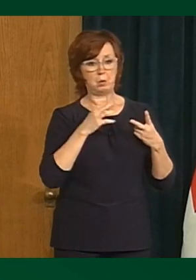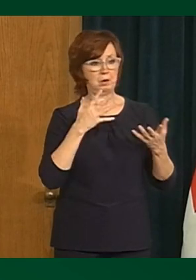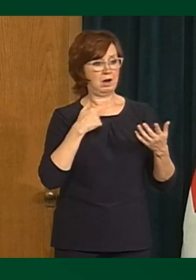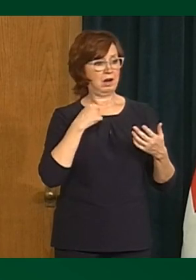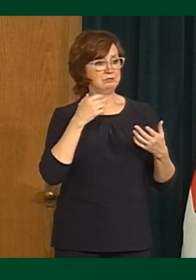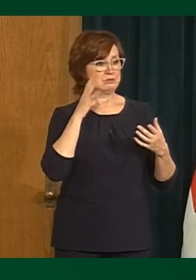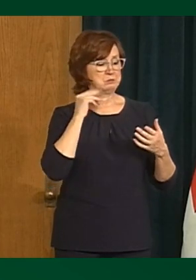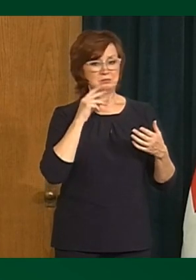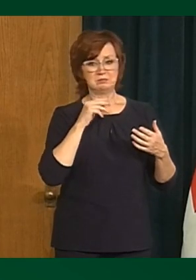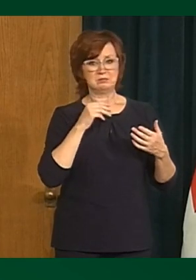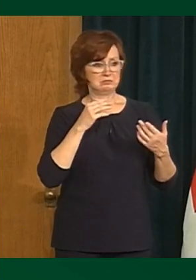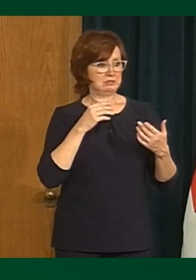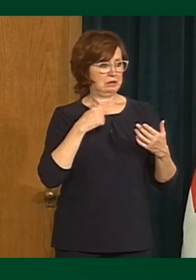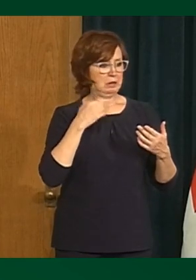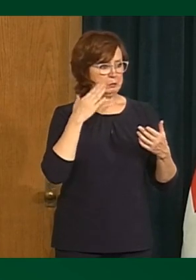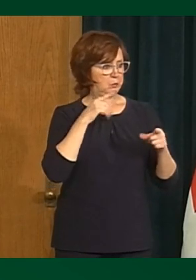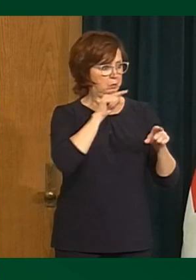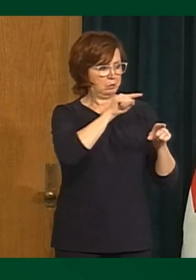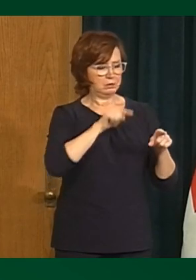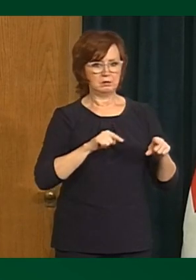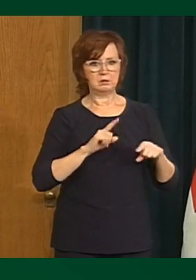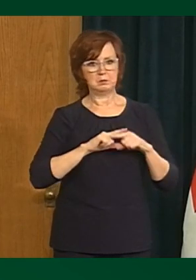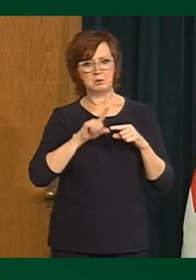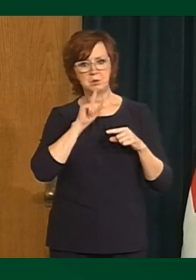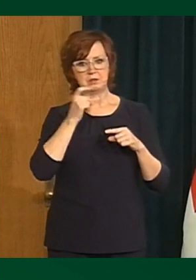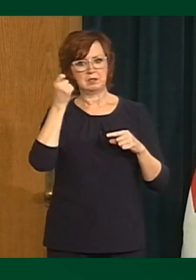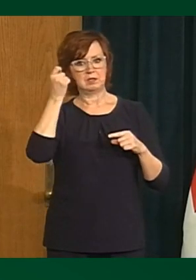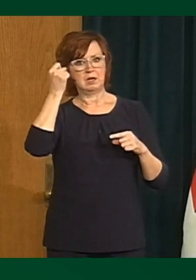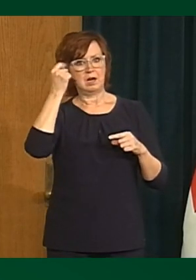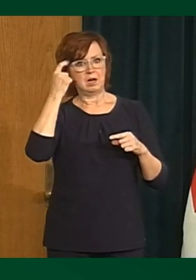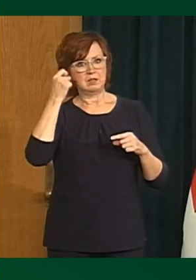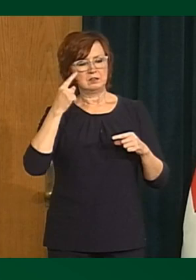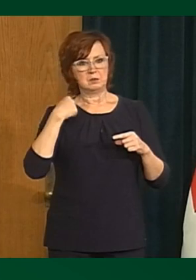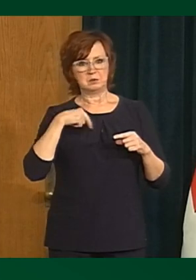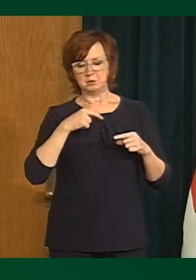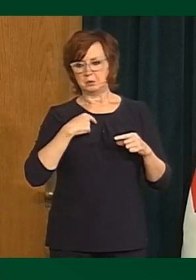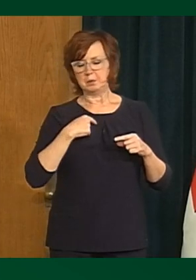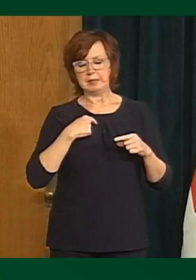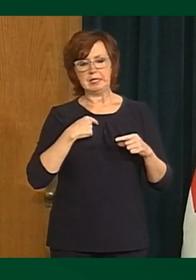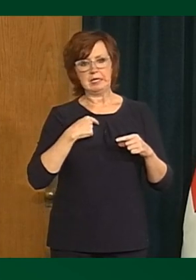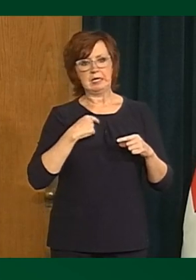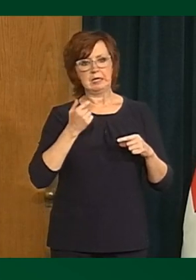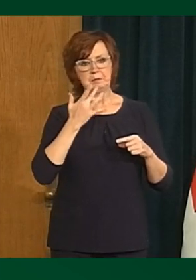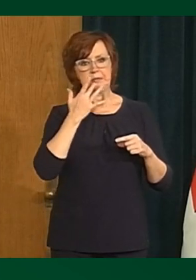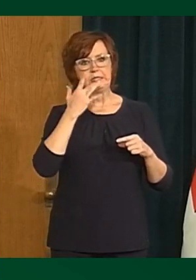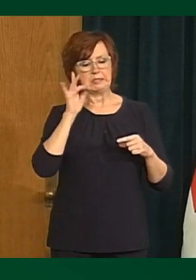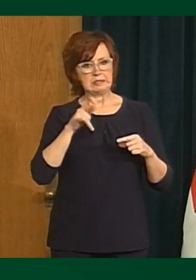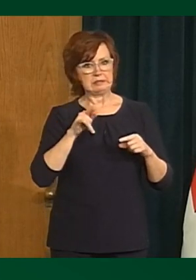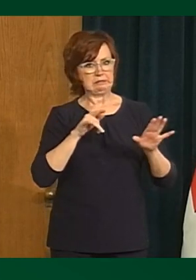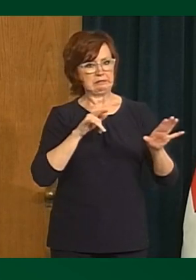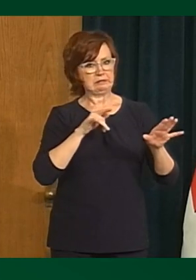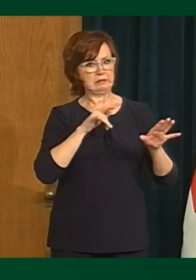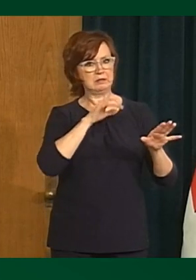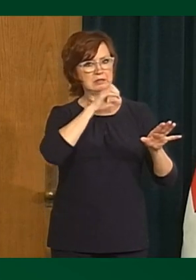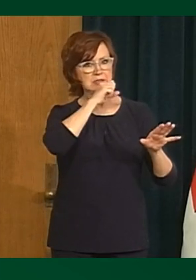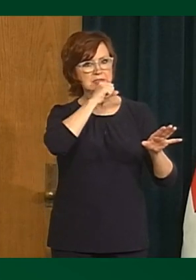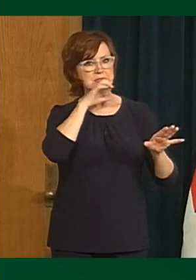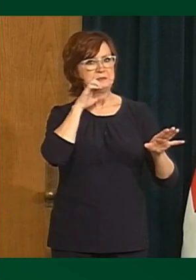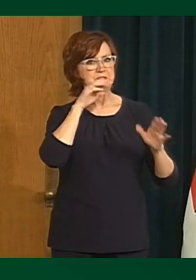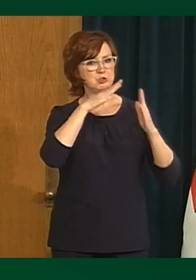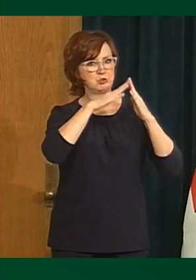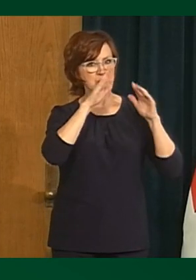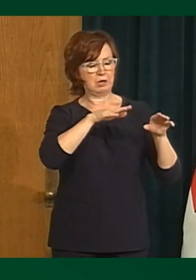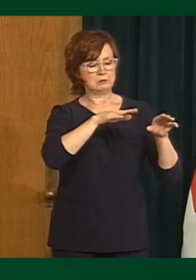that we have not had widespread COVID-19 infections in our long-term care homes is the main reason